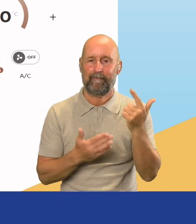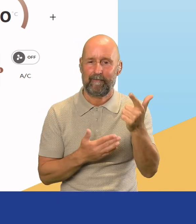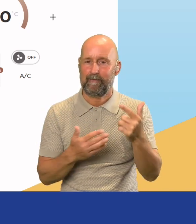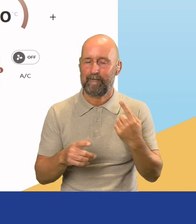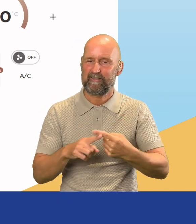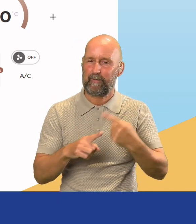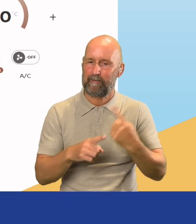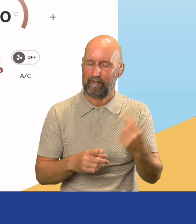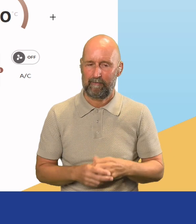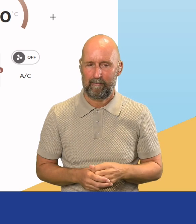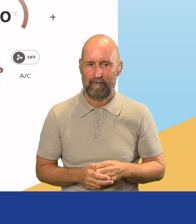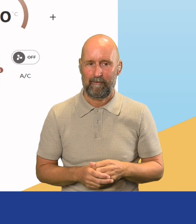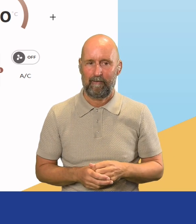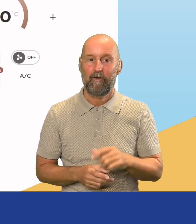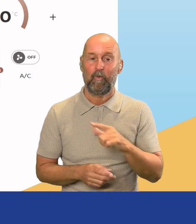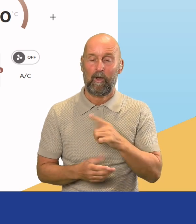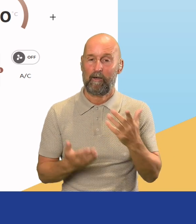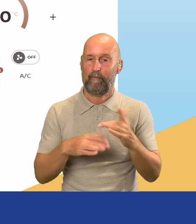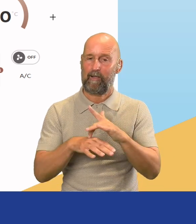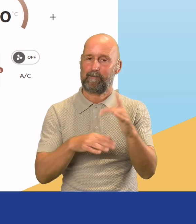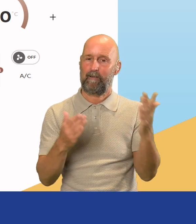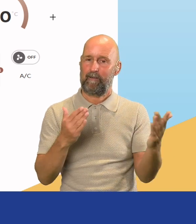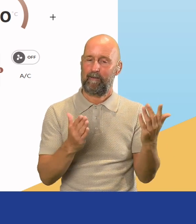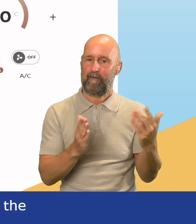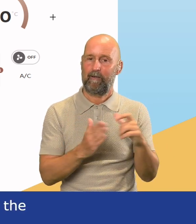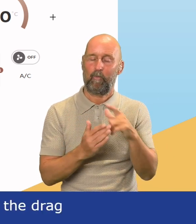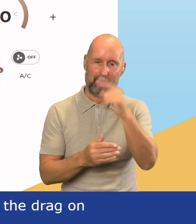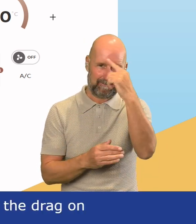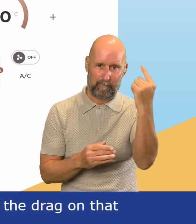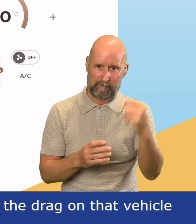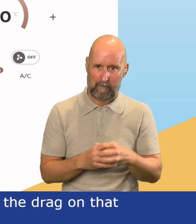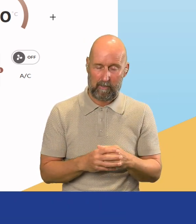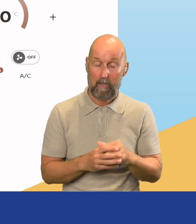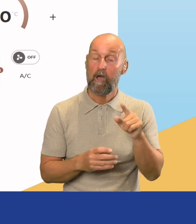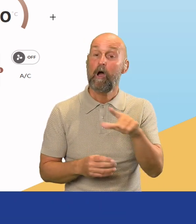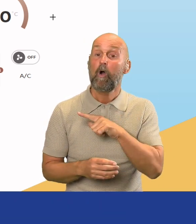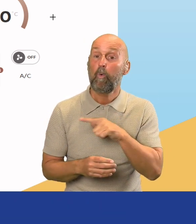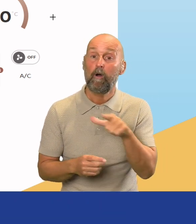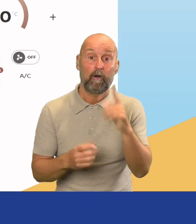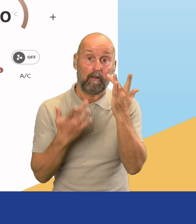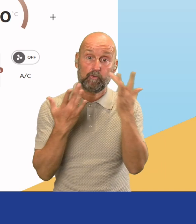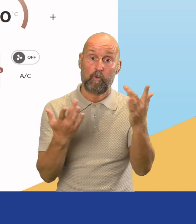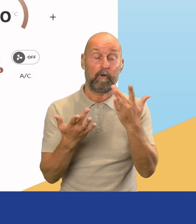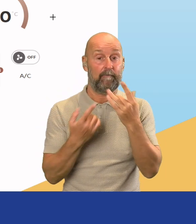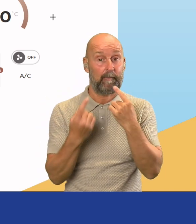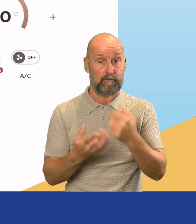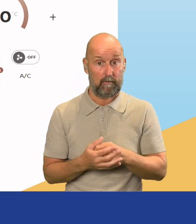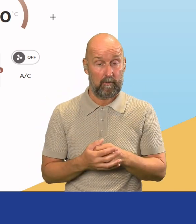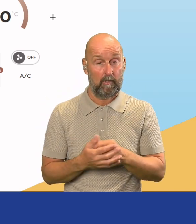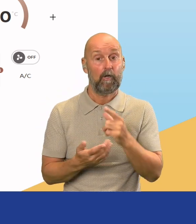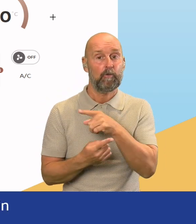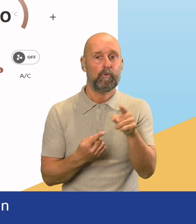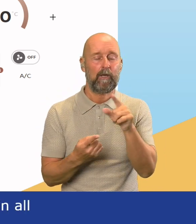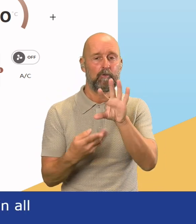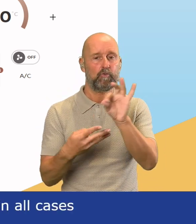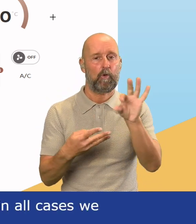it's very, very sensitive, more sensitive to speed than perhaps temperature, but in all cases, we're able to share this information with you to make an informed choice